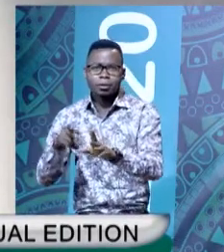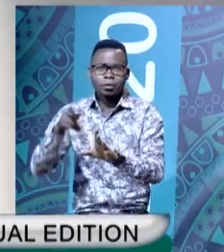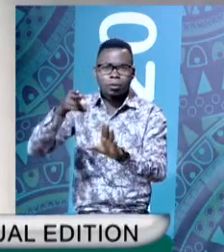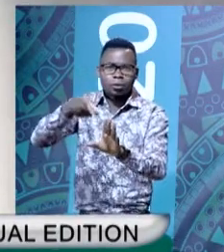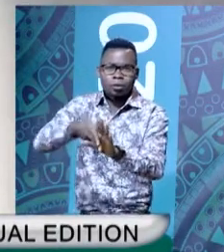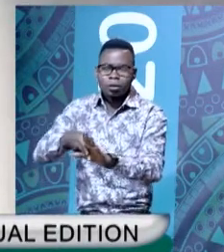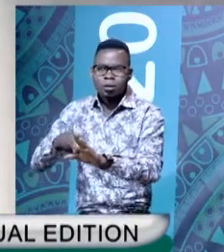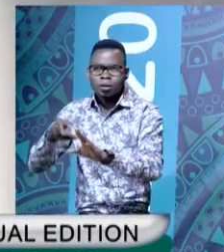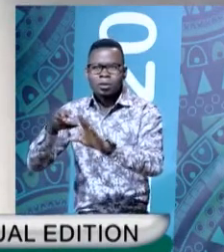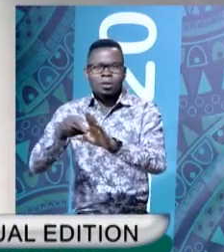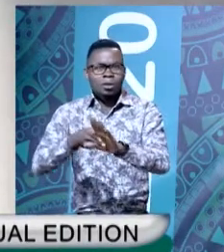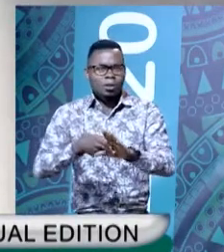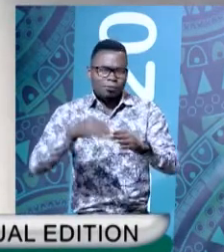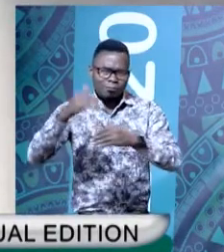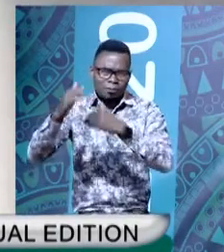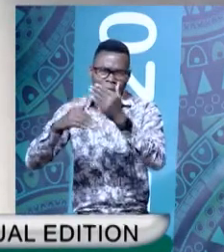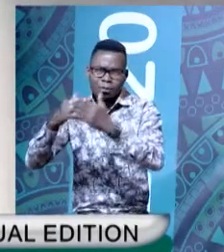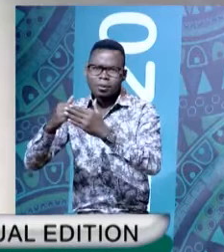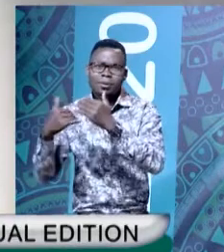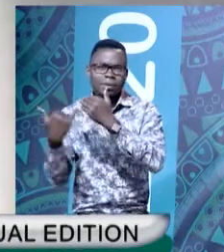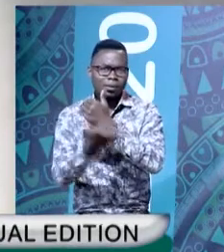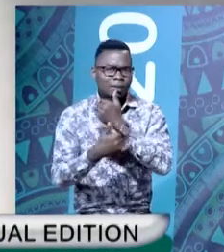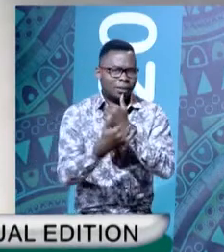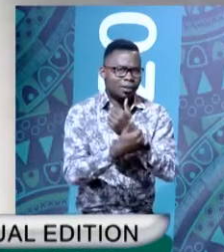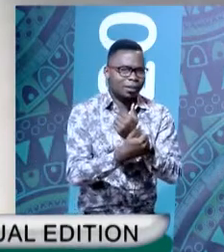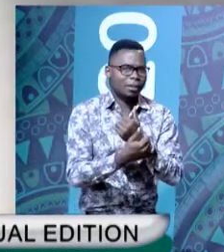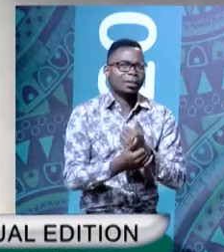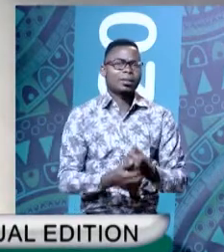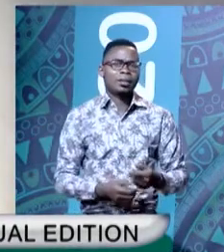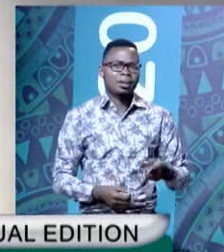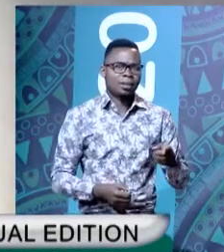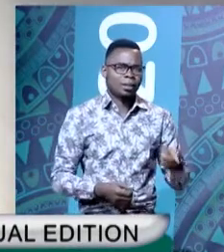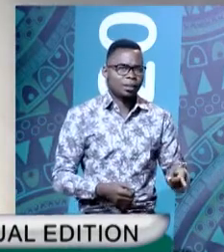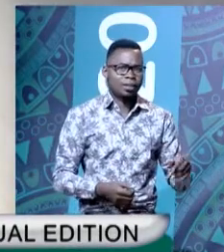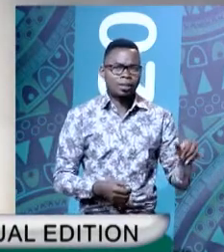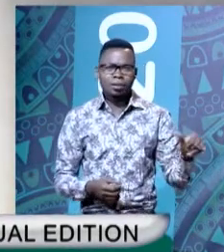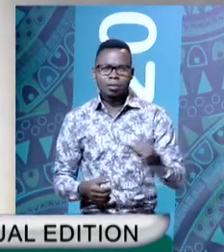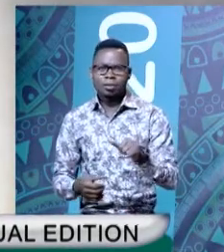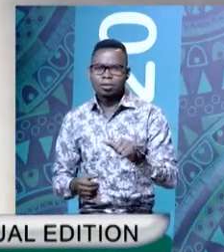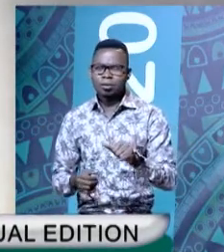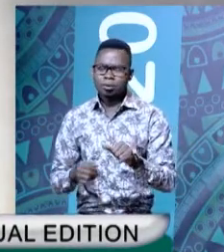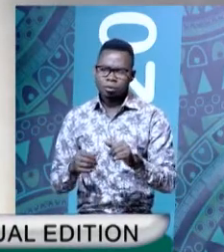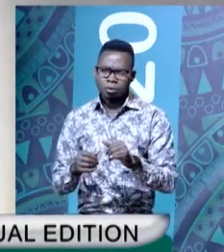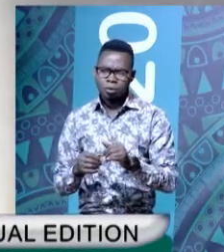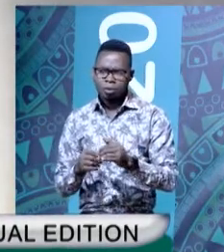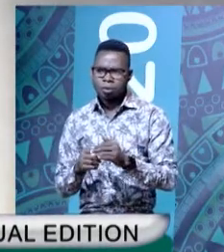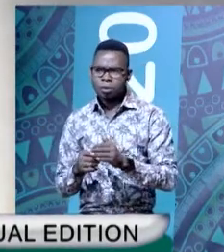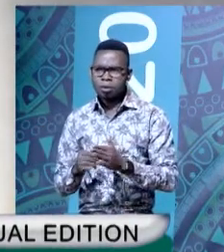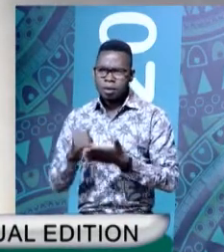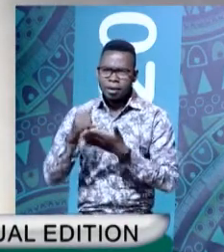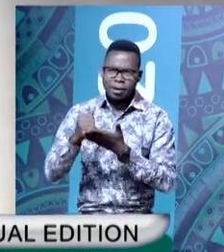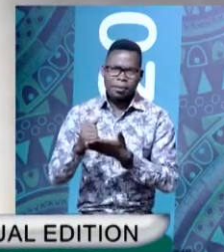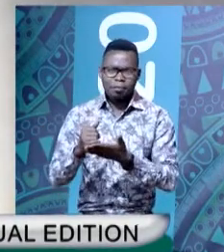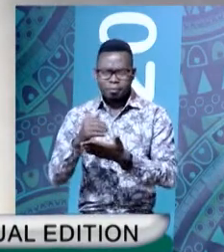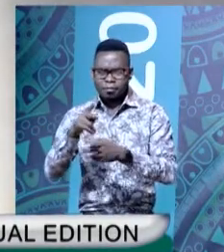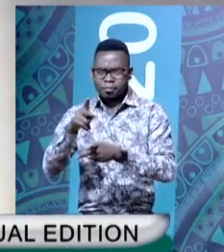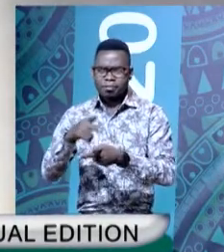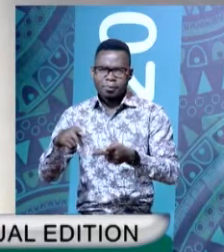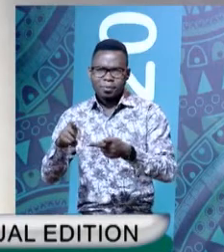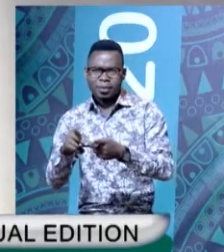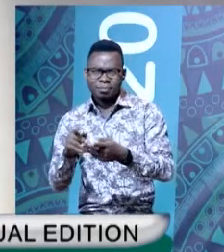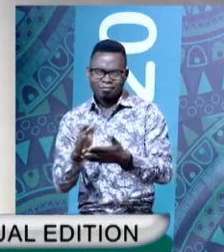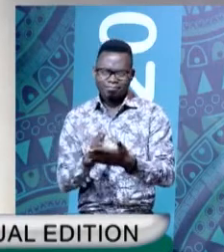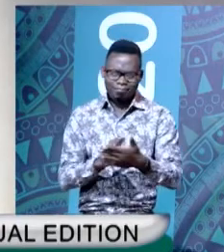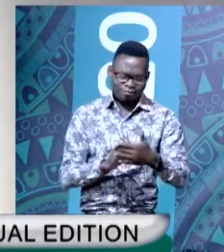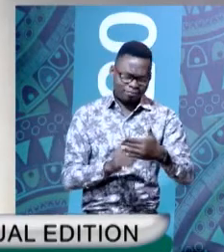actually reinvigorated the airline of the country, Air Tanzania Corporation Limited, which